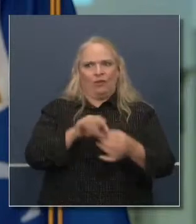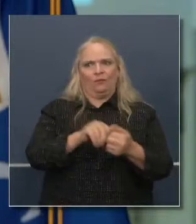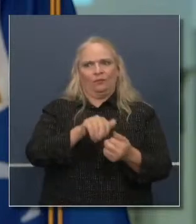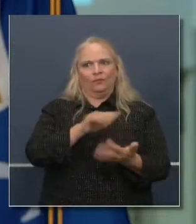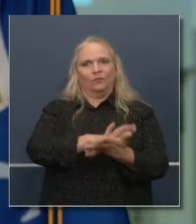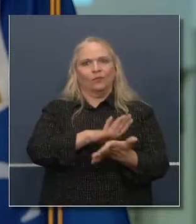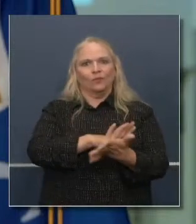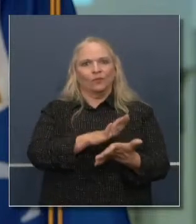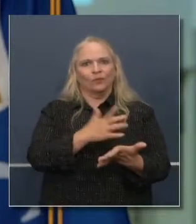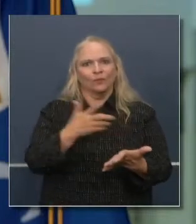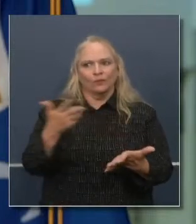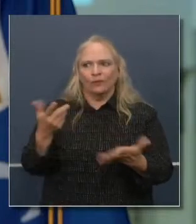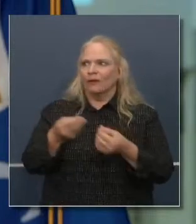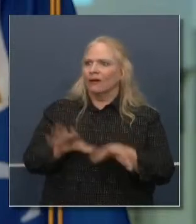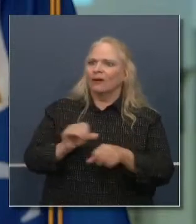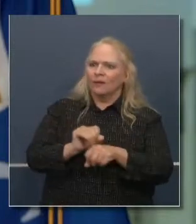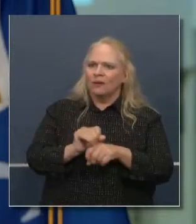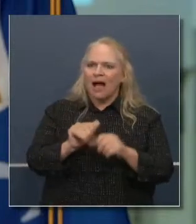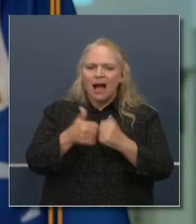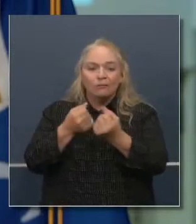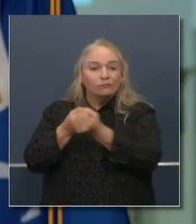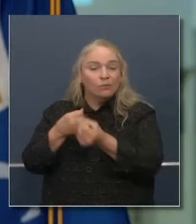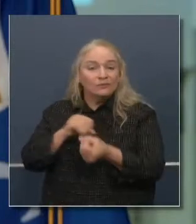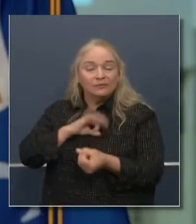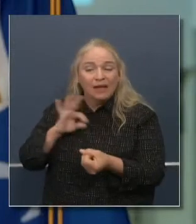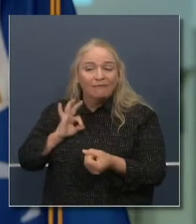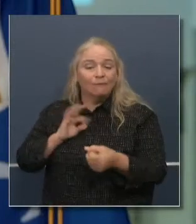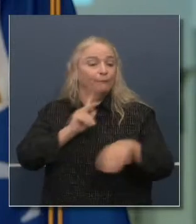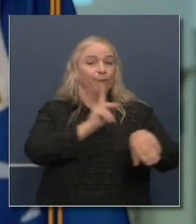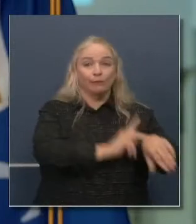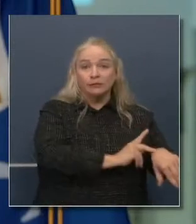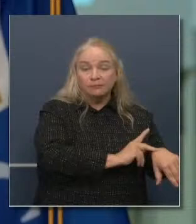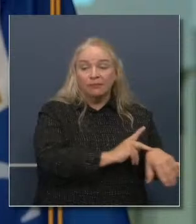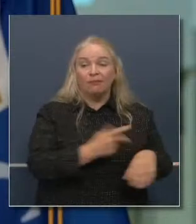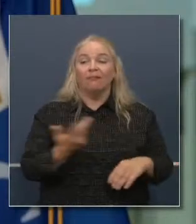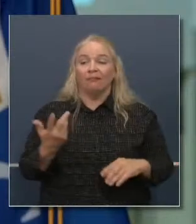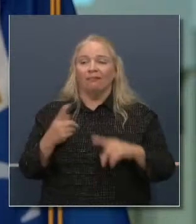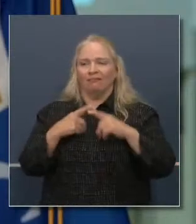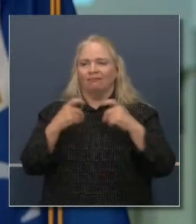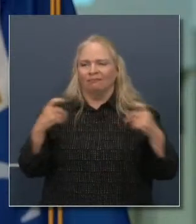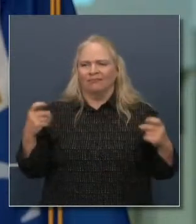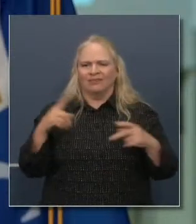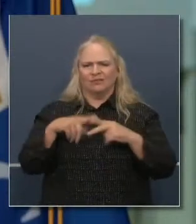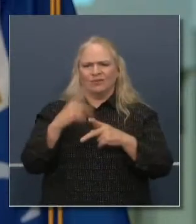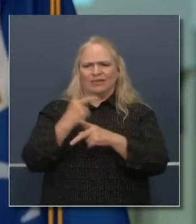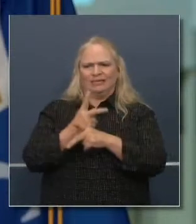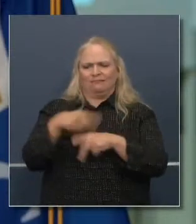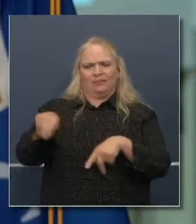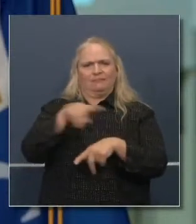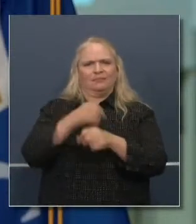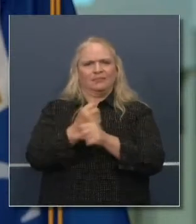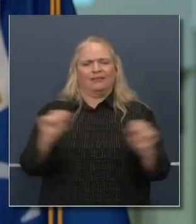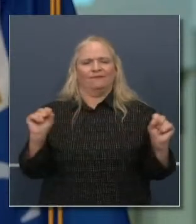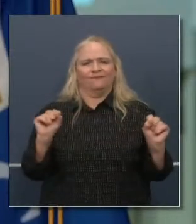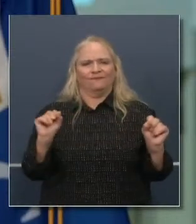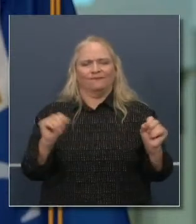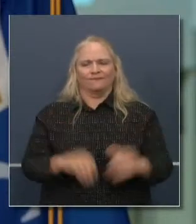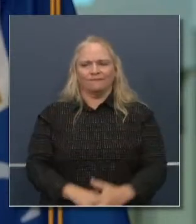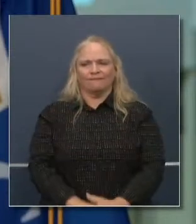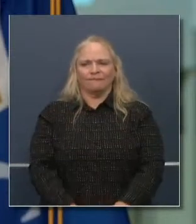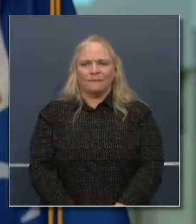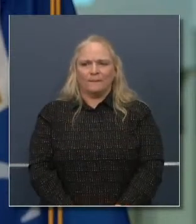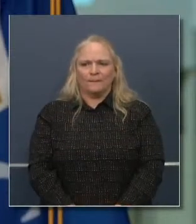from secretaries and principals that make our school systems work to keep them safe as well. And